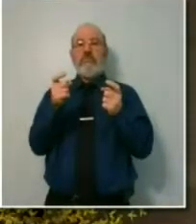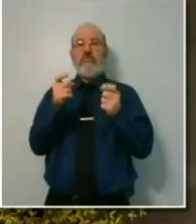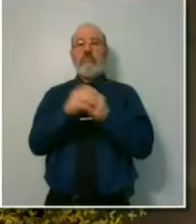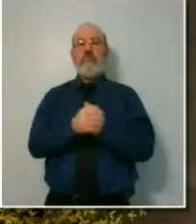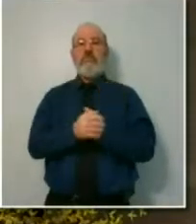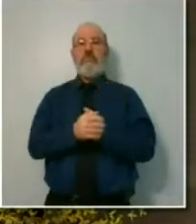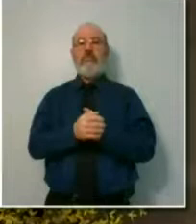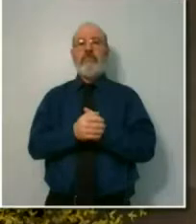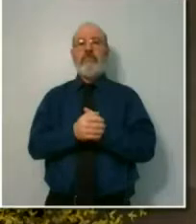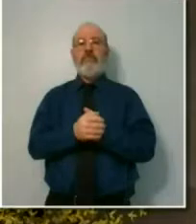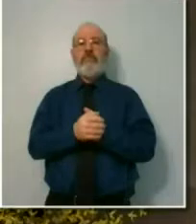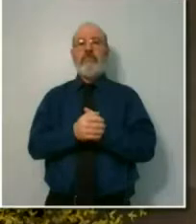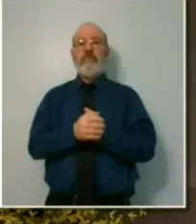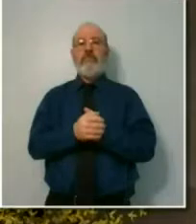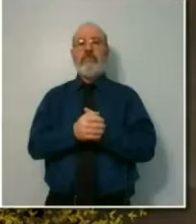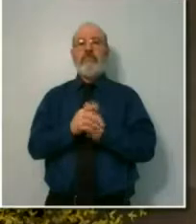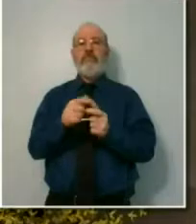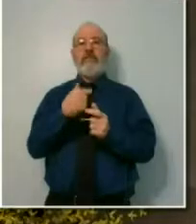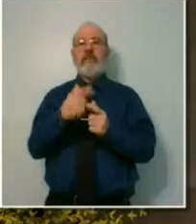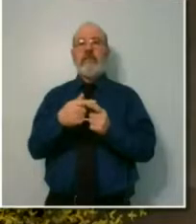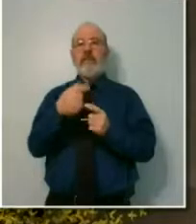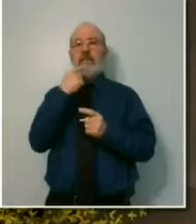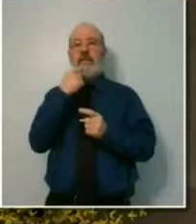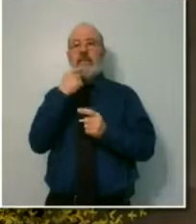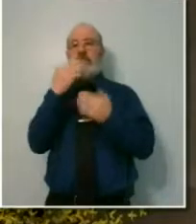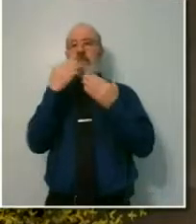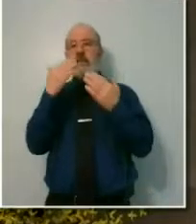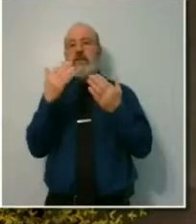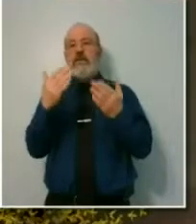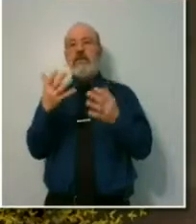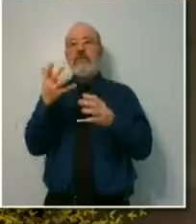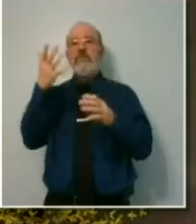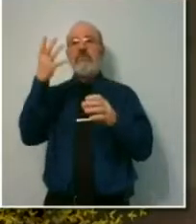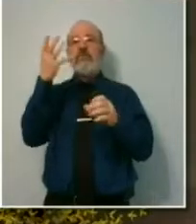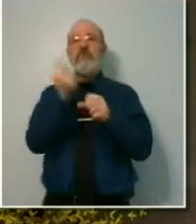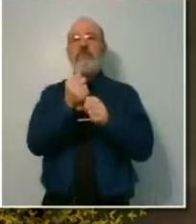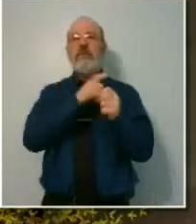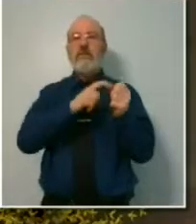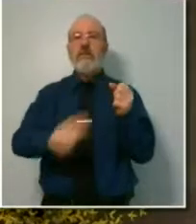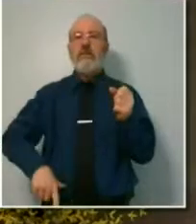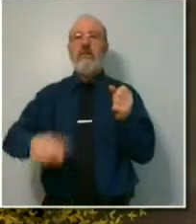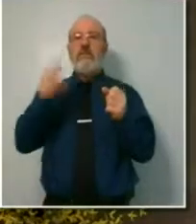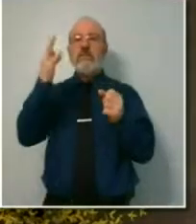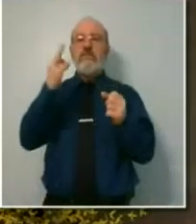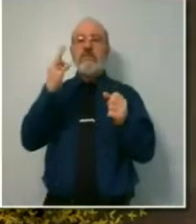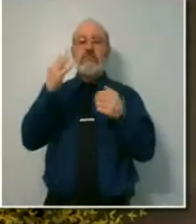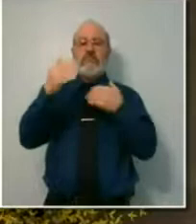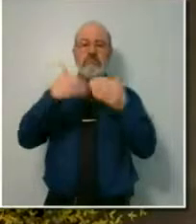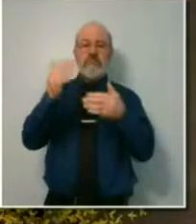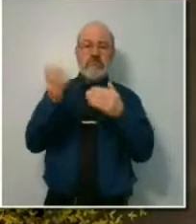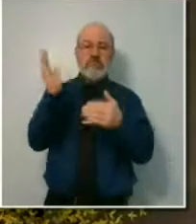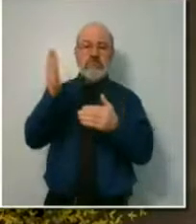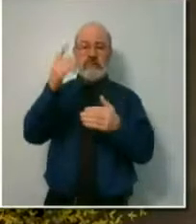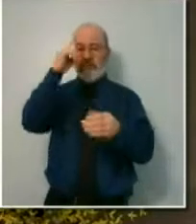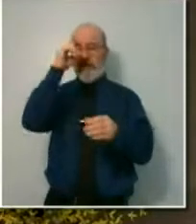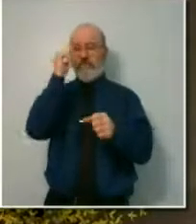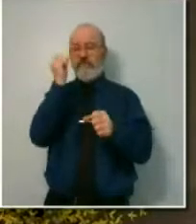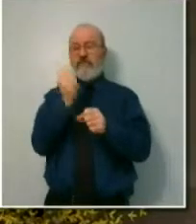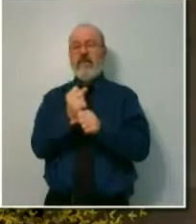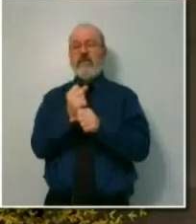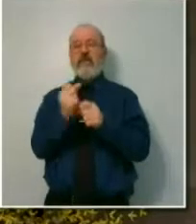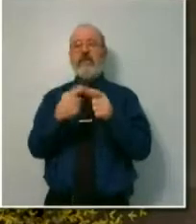So then he just mentions being thankful and trusting the Lord, and he's been preaching a series of messages by faith. And then he starts sharing some